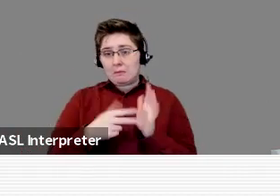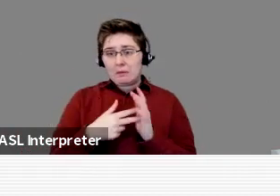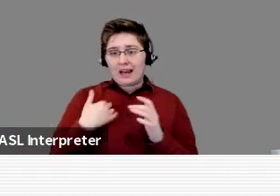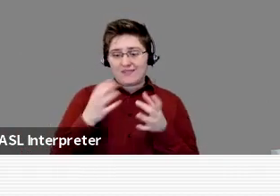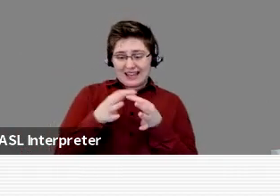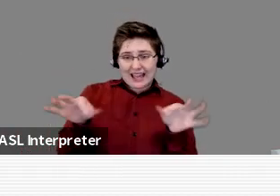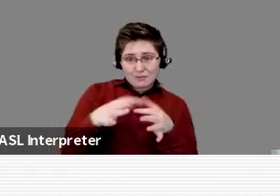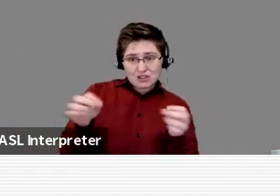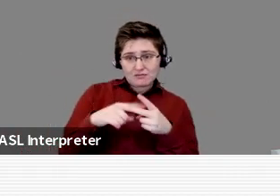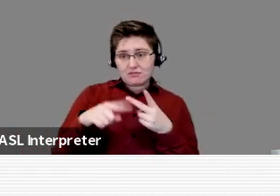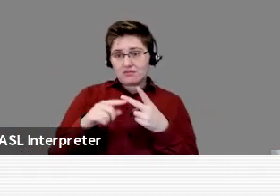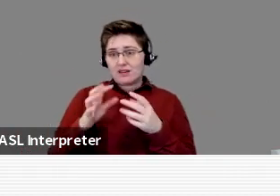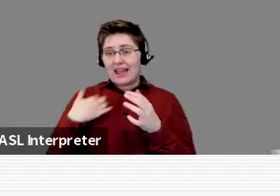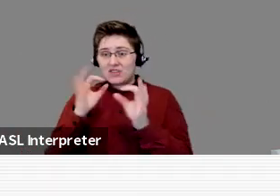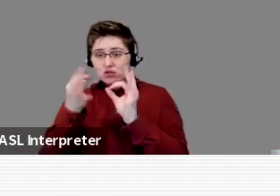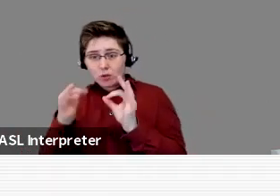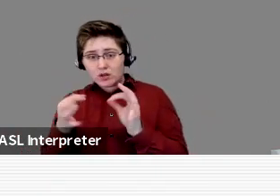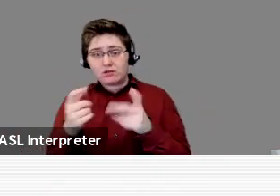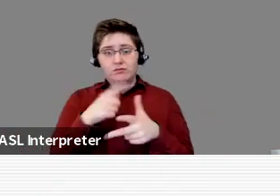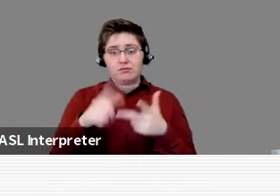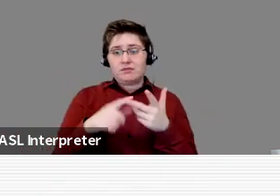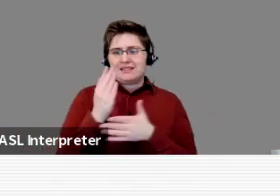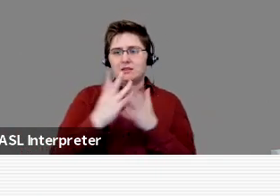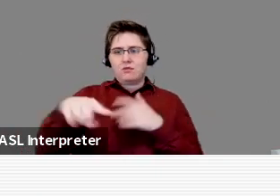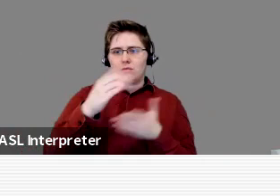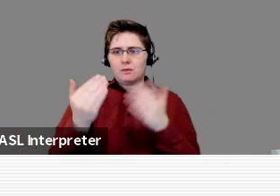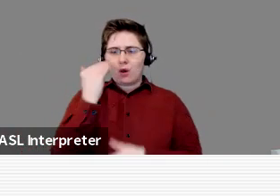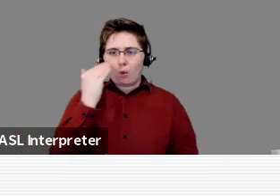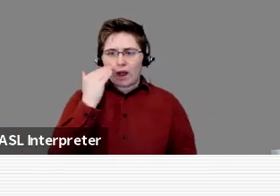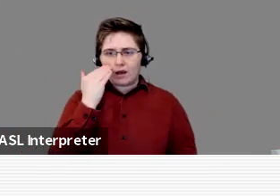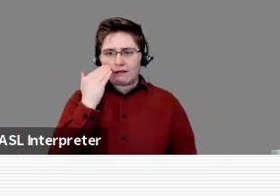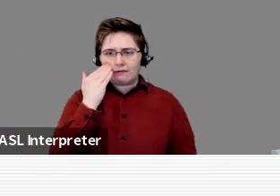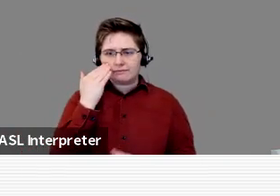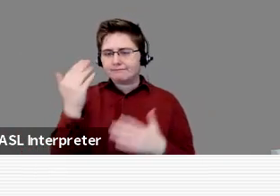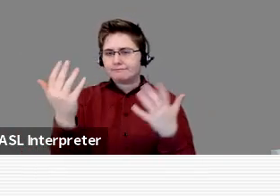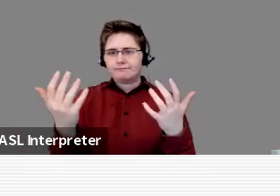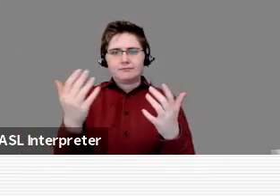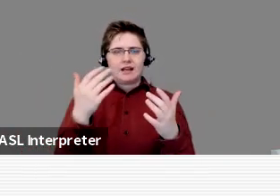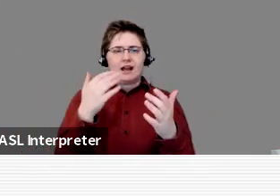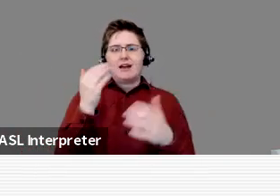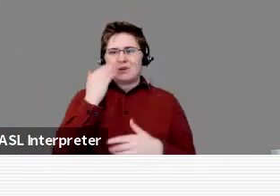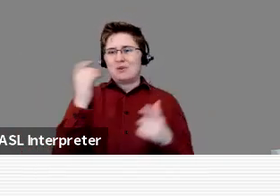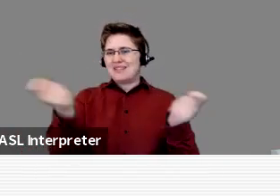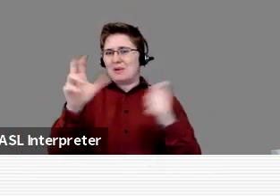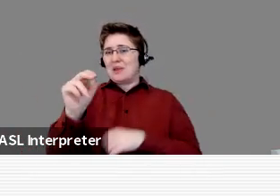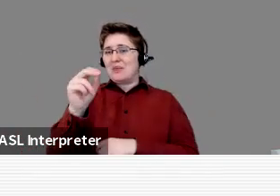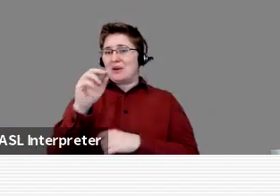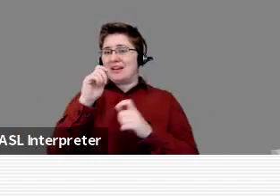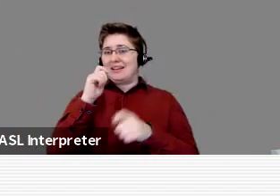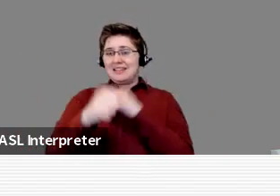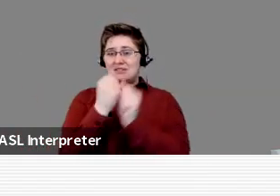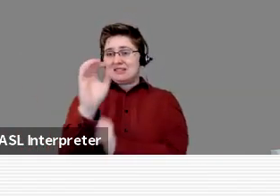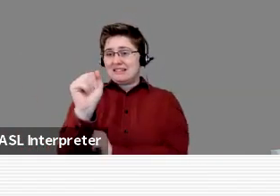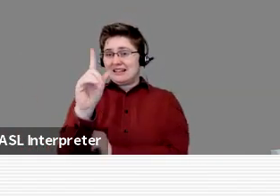captions, that might mean having an interpreter. Some of you may be aware that despite celebrating the 30th anniversary of the ADA this